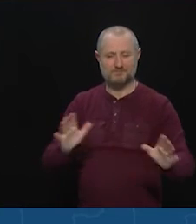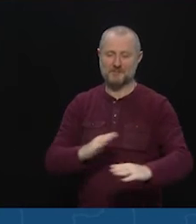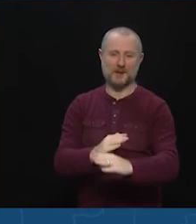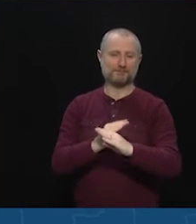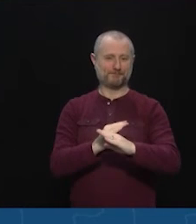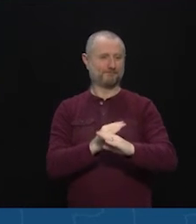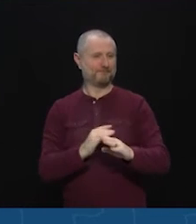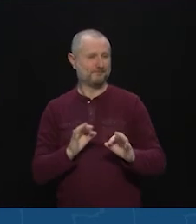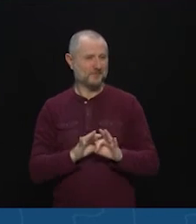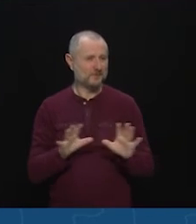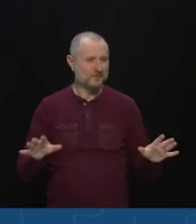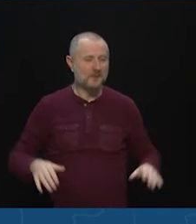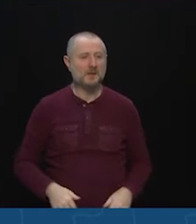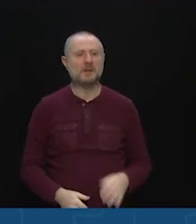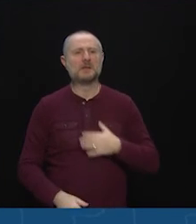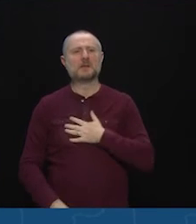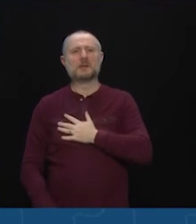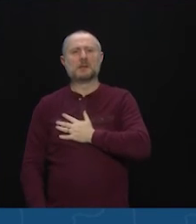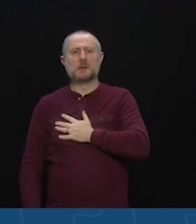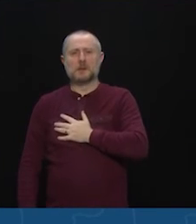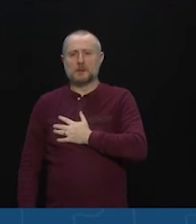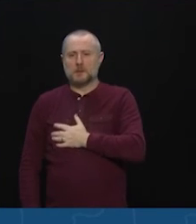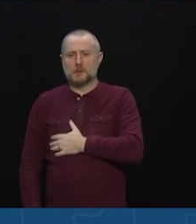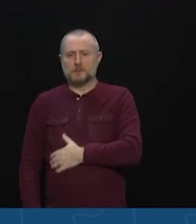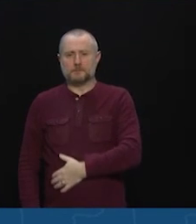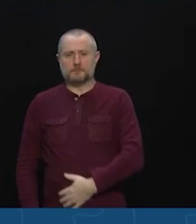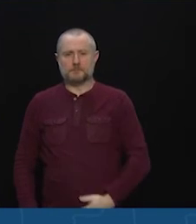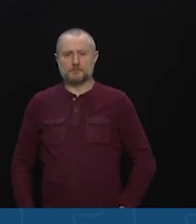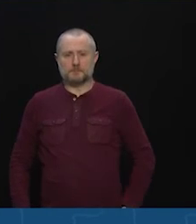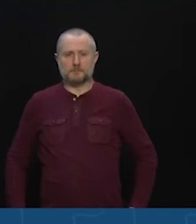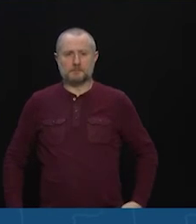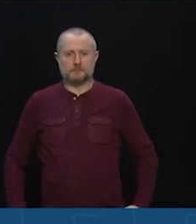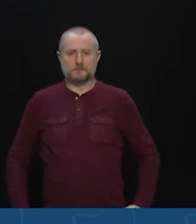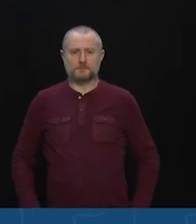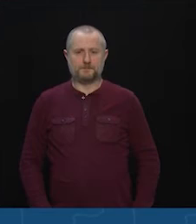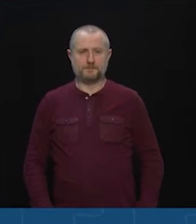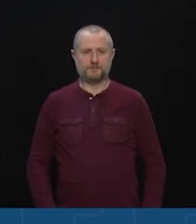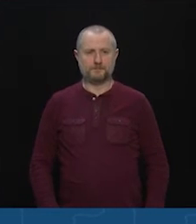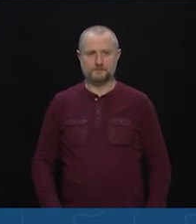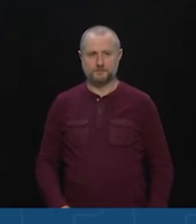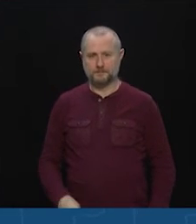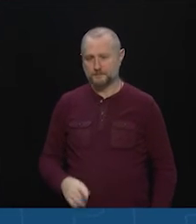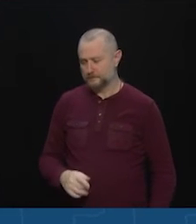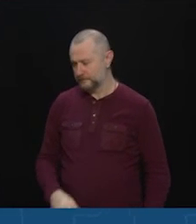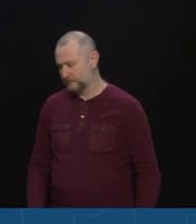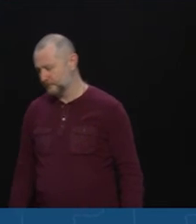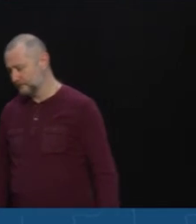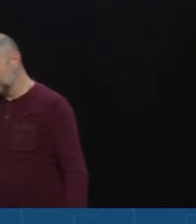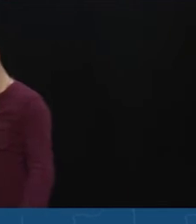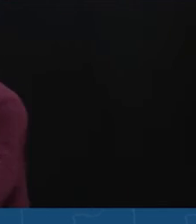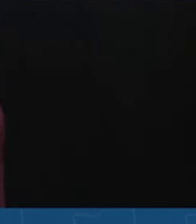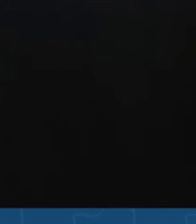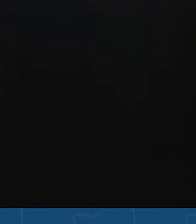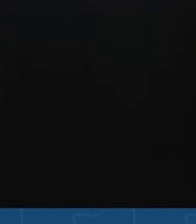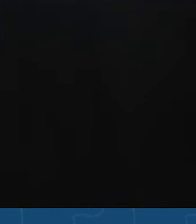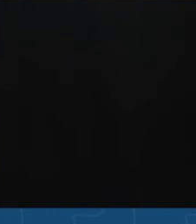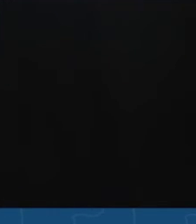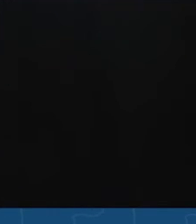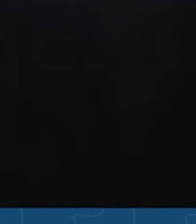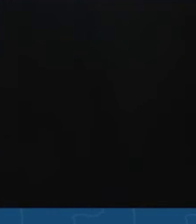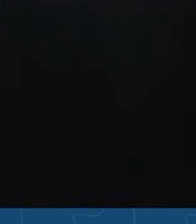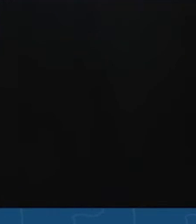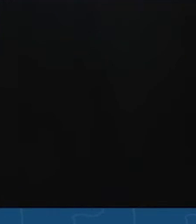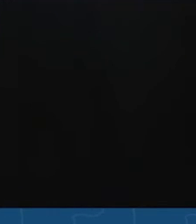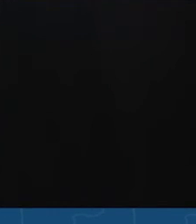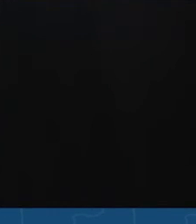vaccinated. We can do better on this. I'm still surprised and disappointed that we don't have more children vaccinated above the age